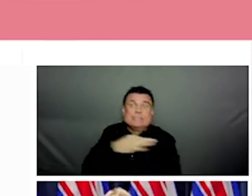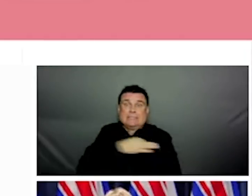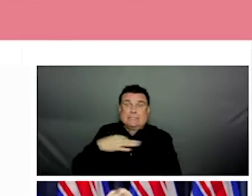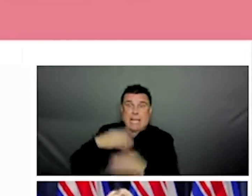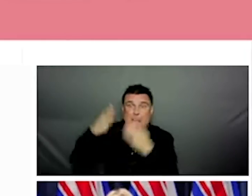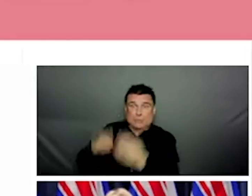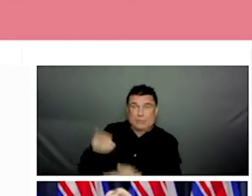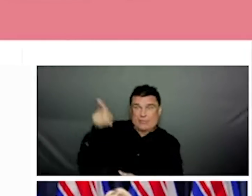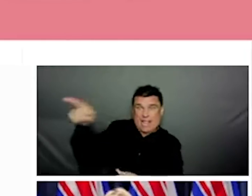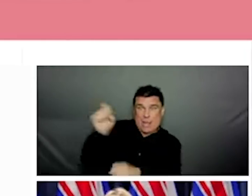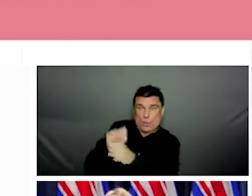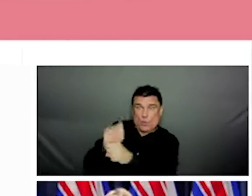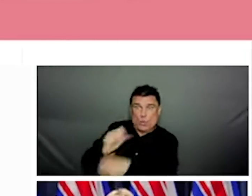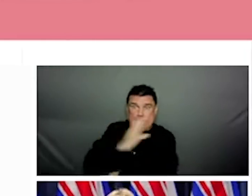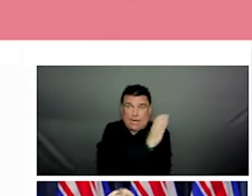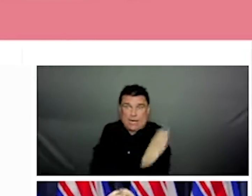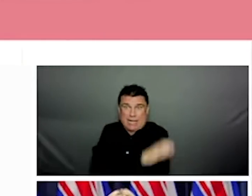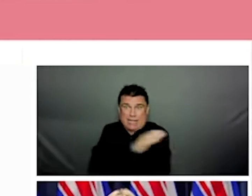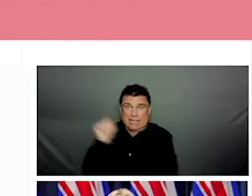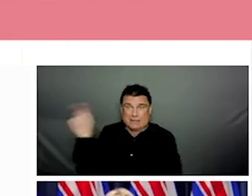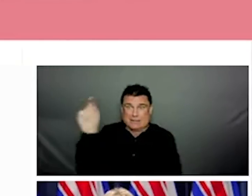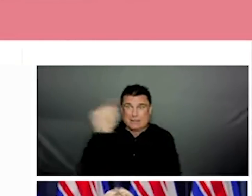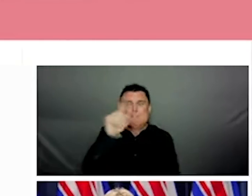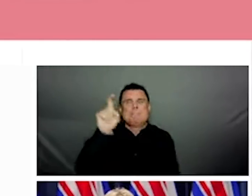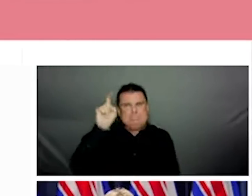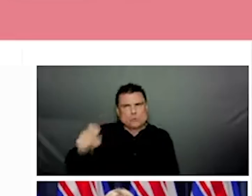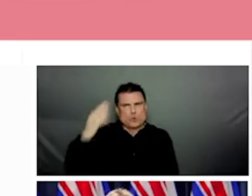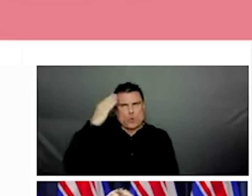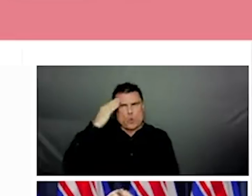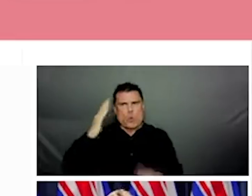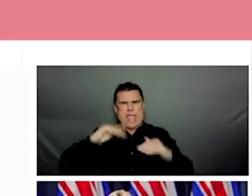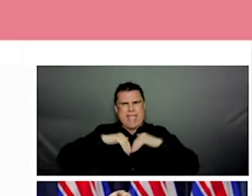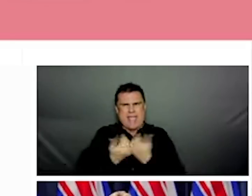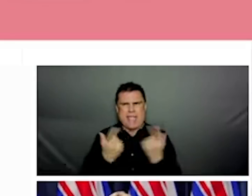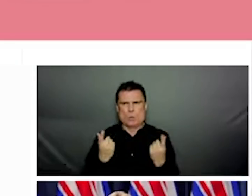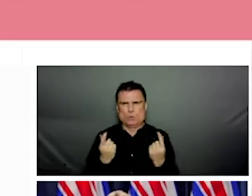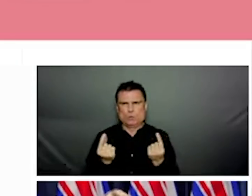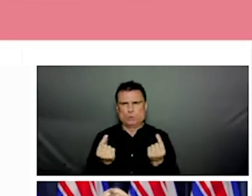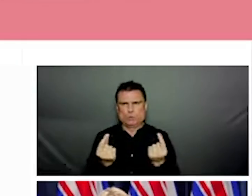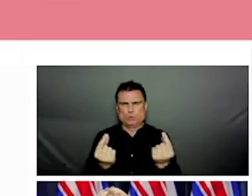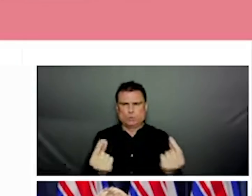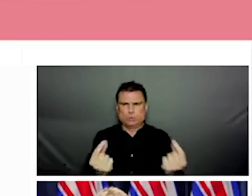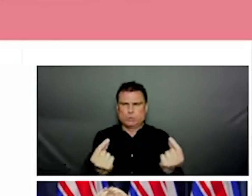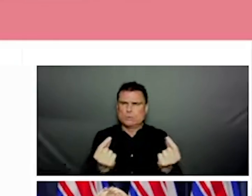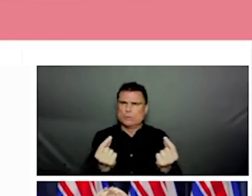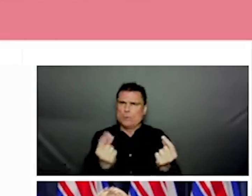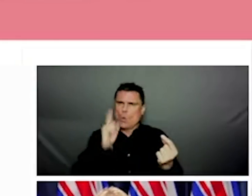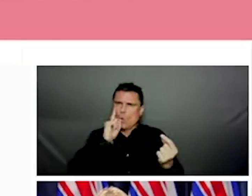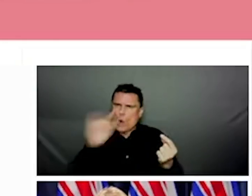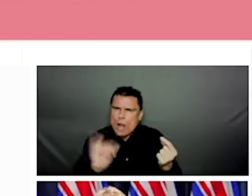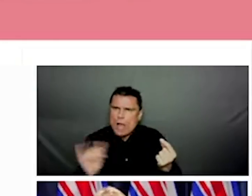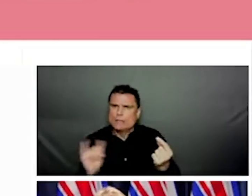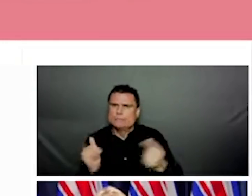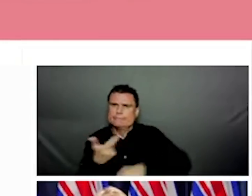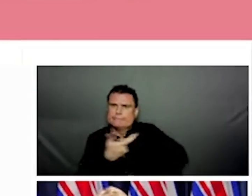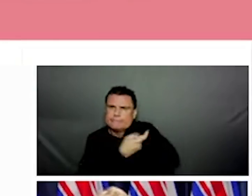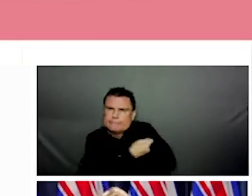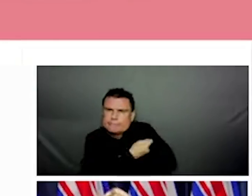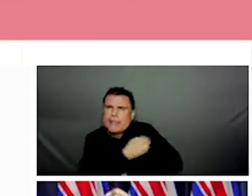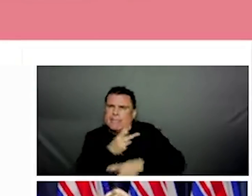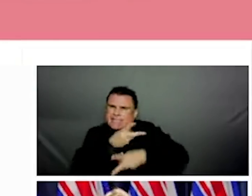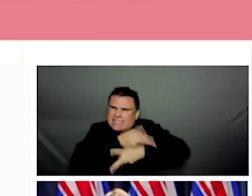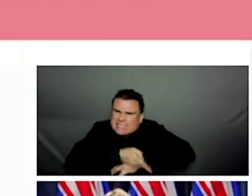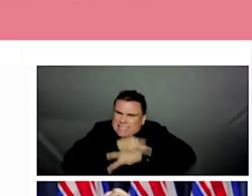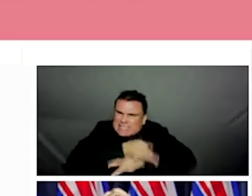to people and know how to deal with the adverse effects should some of them happen. And we know, of course, about things like